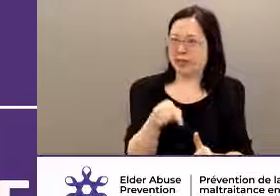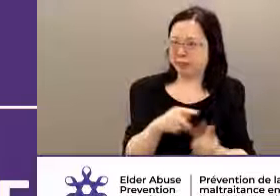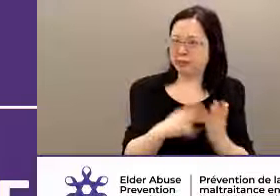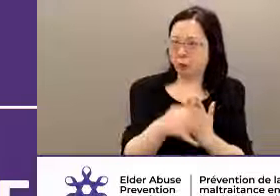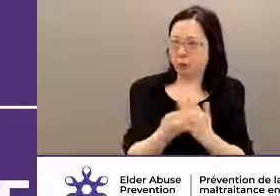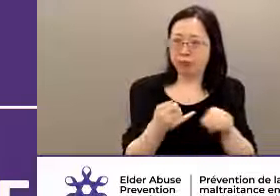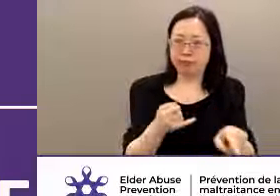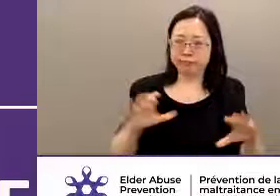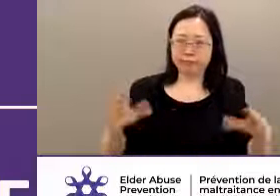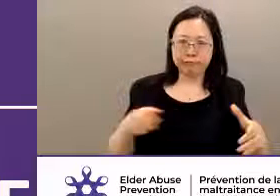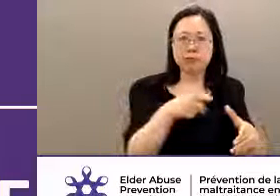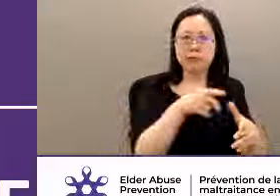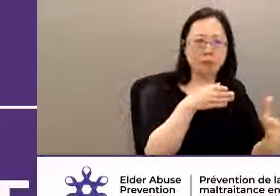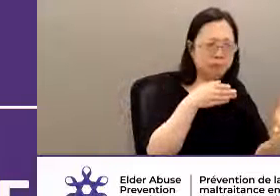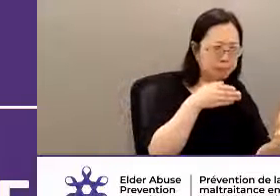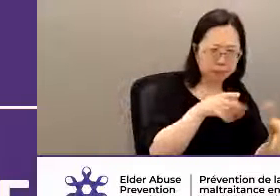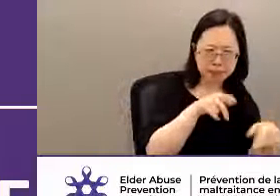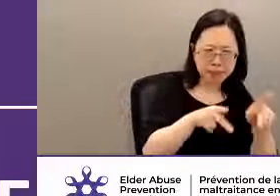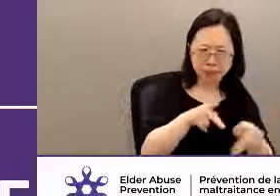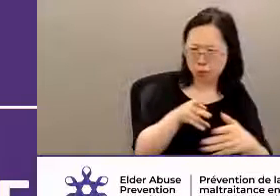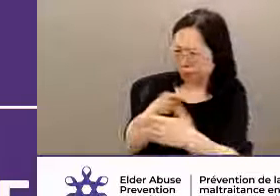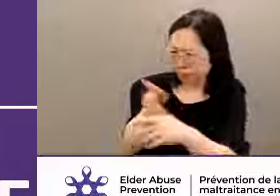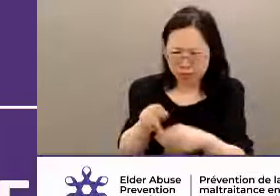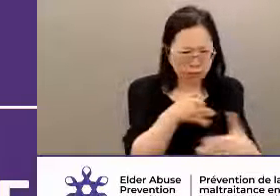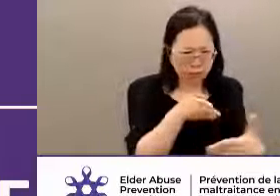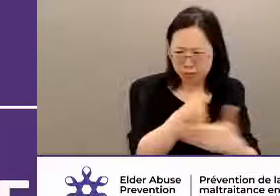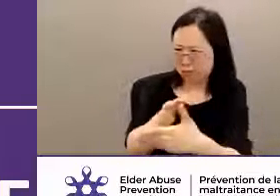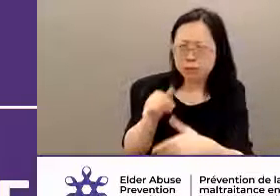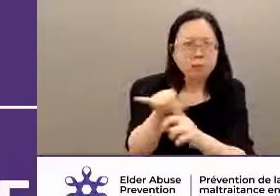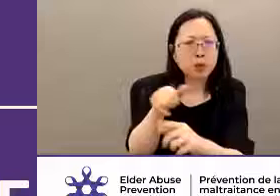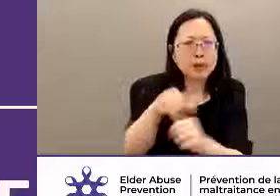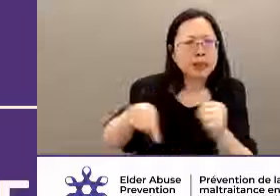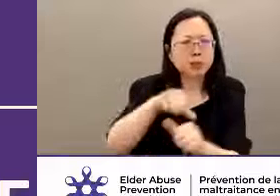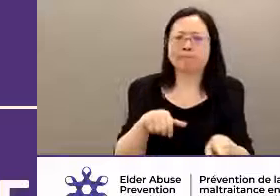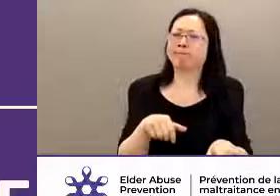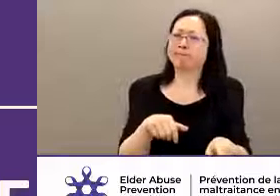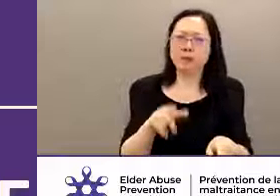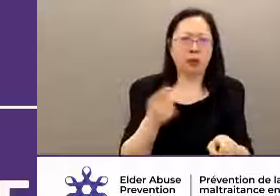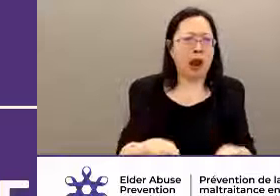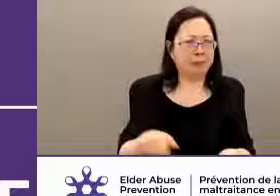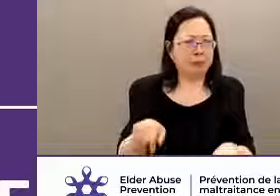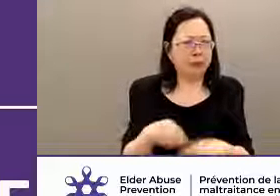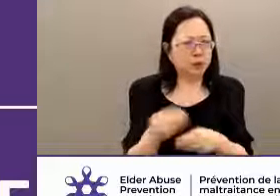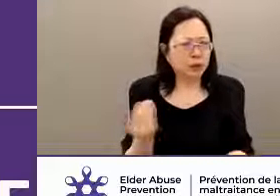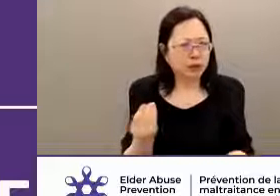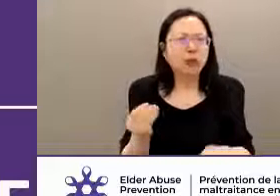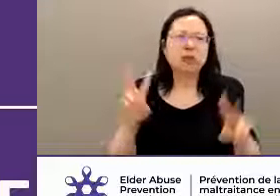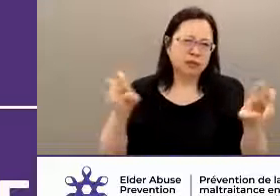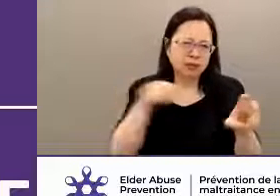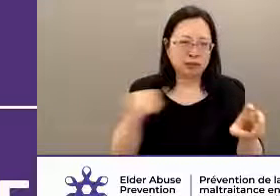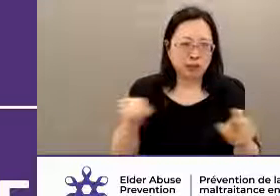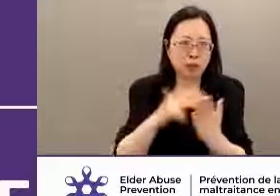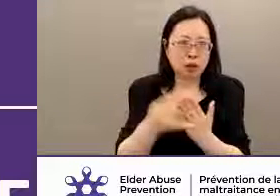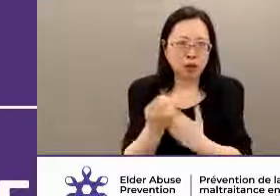bullying seniors, what is happening in Ontario, where Elder Abuse Prevention Ontario was a partner in that project. So